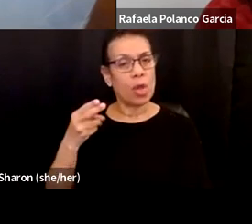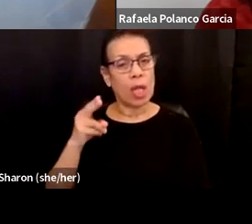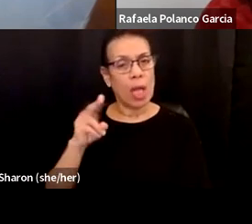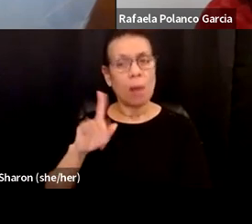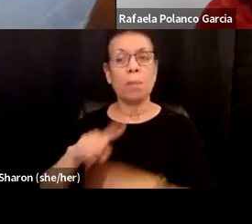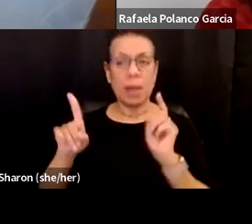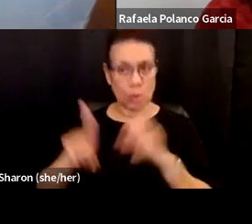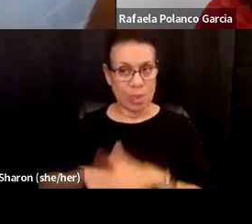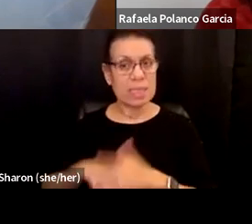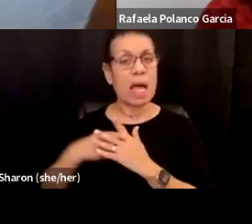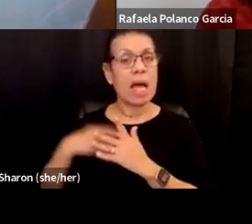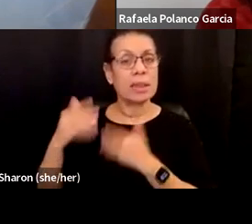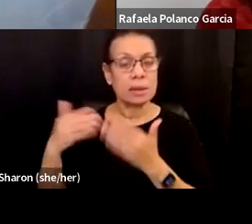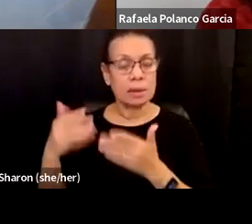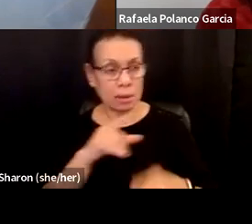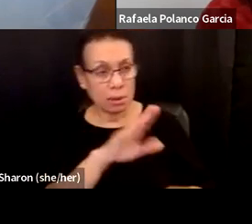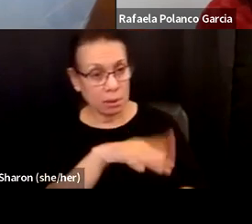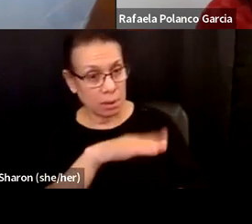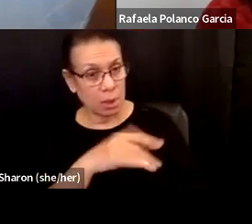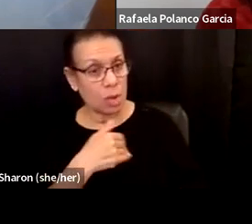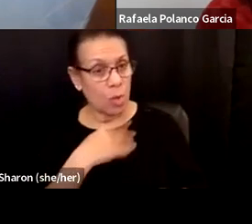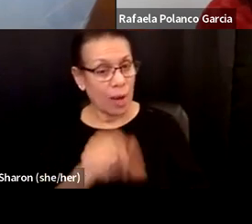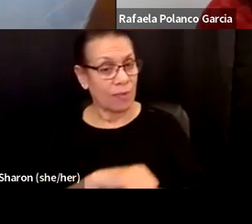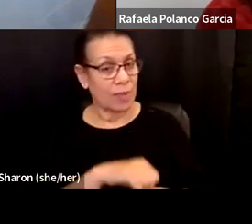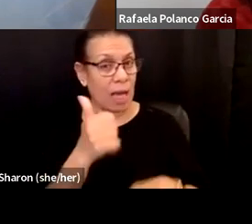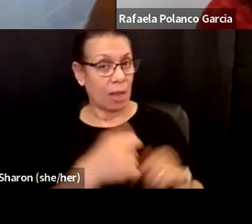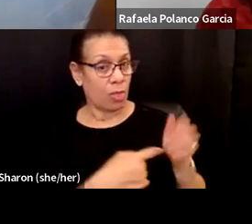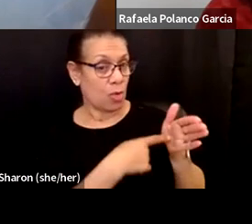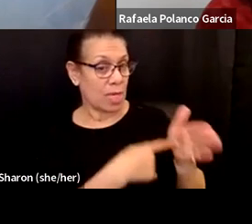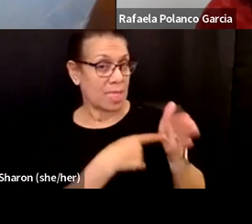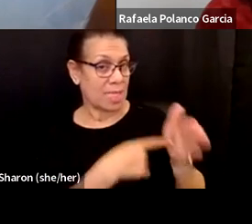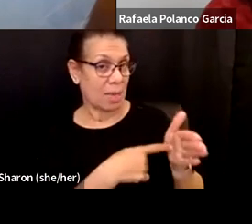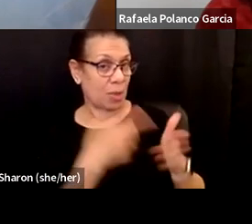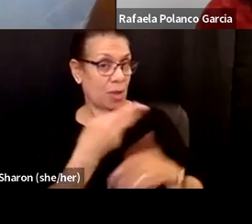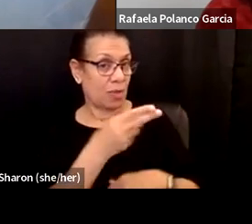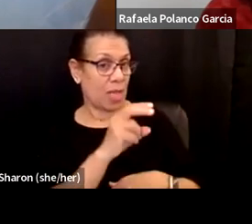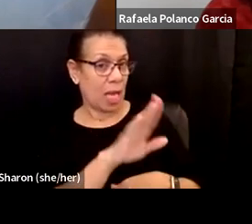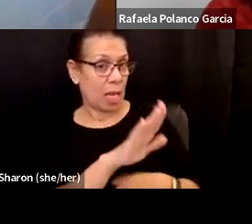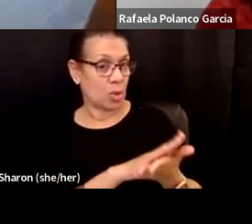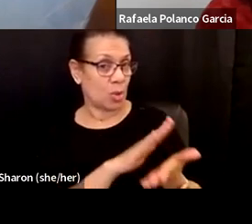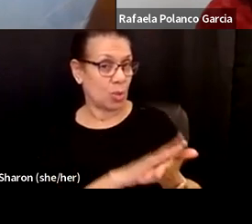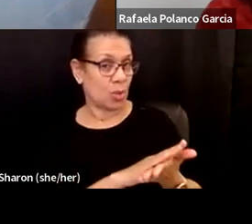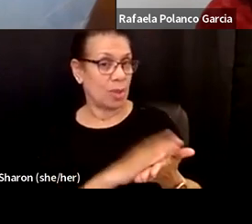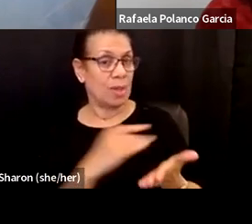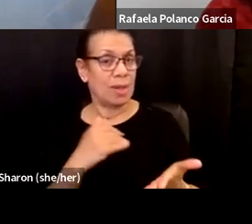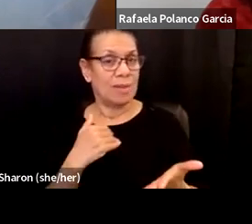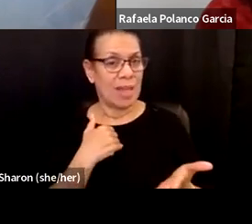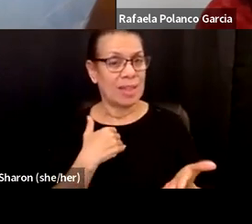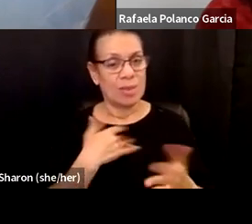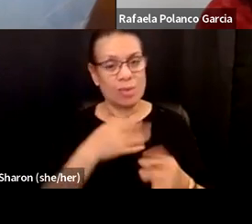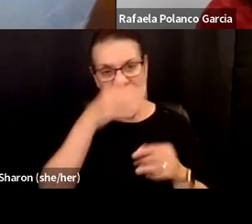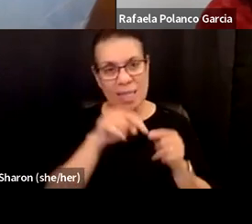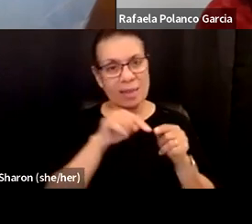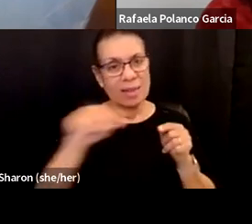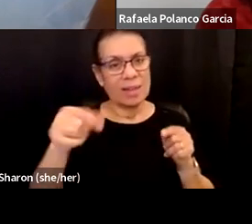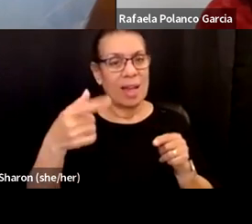way and you obviously have the other shining example in the district of the hub school model the garden of pilot academy right up the street from you